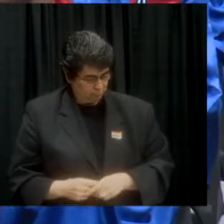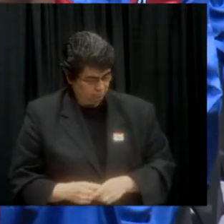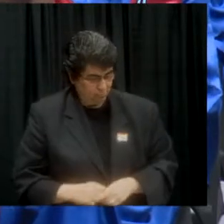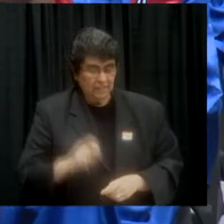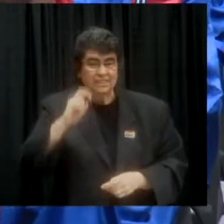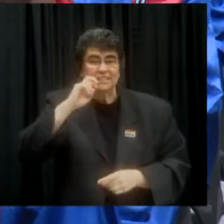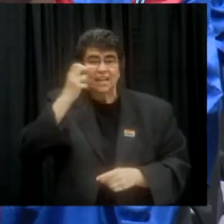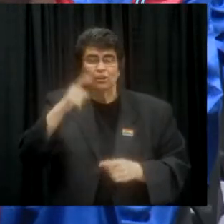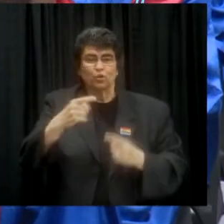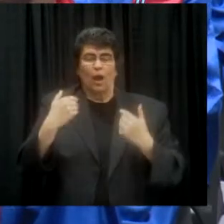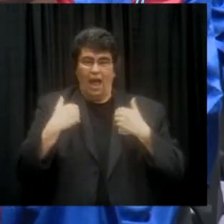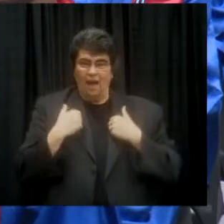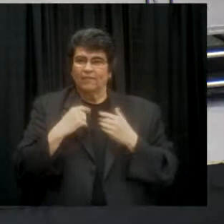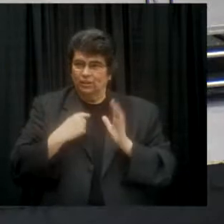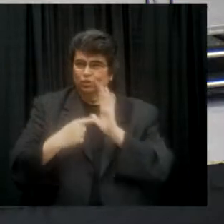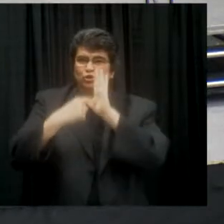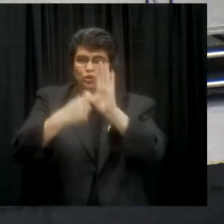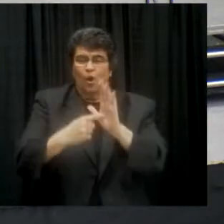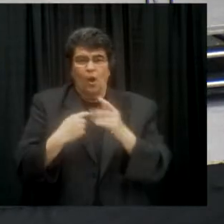Dare to have and show empathy.